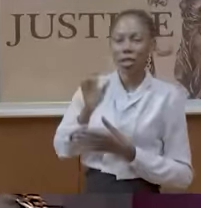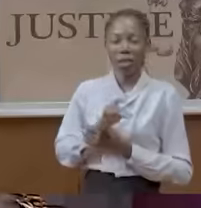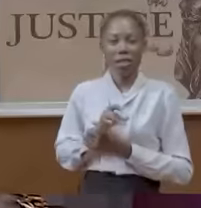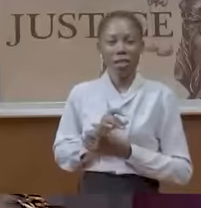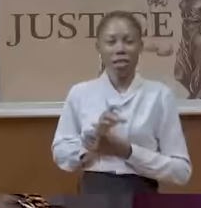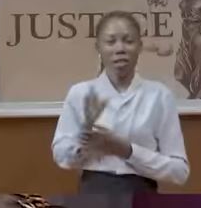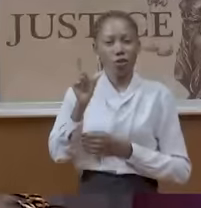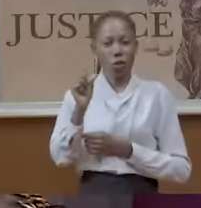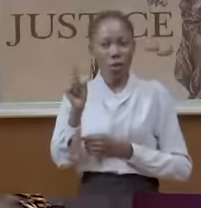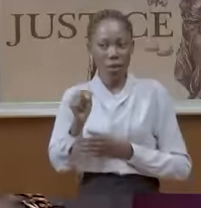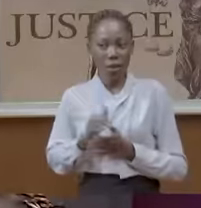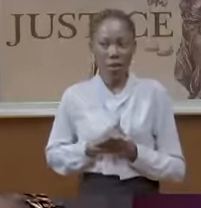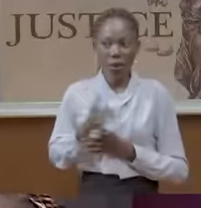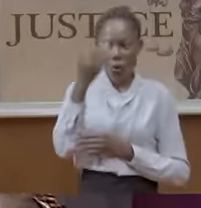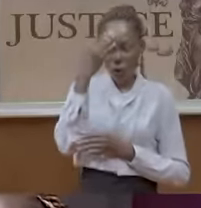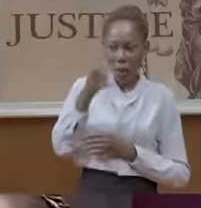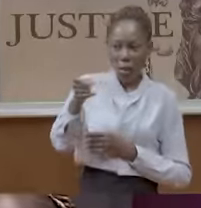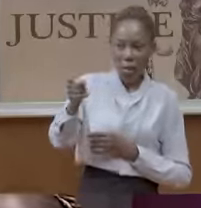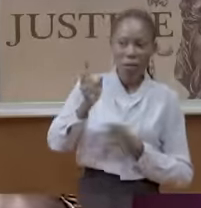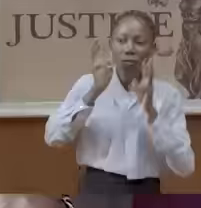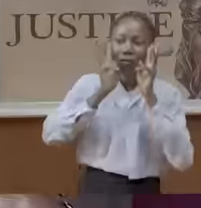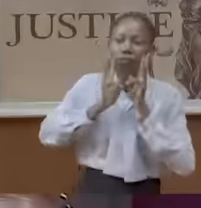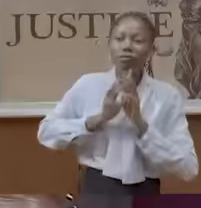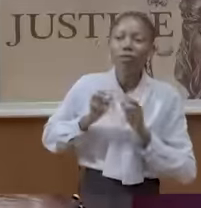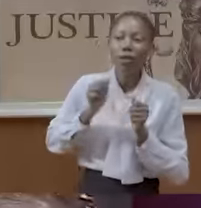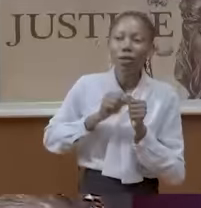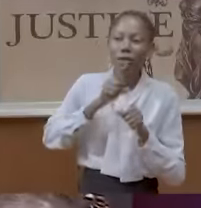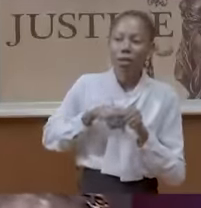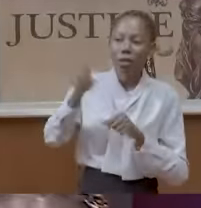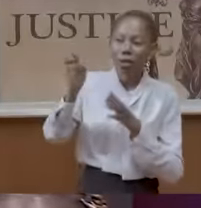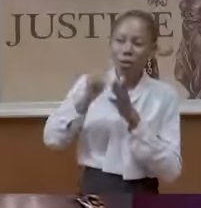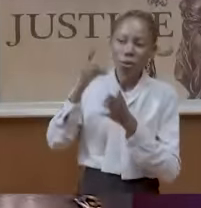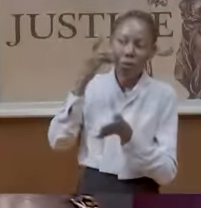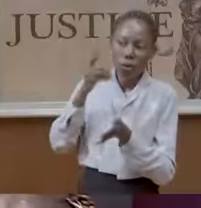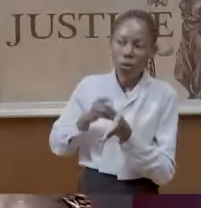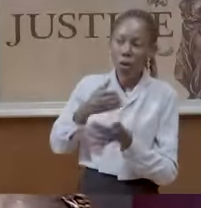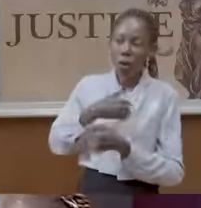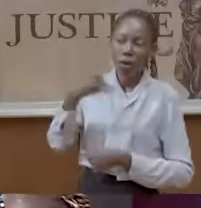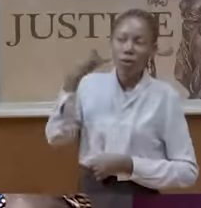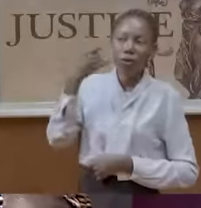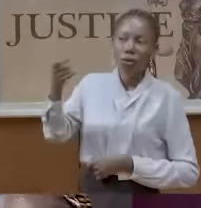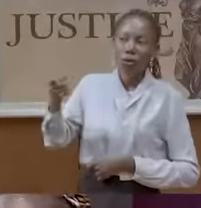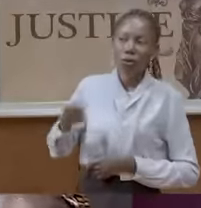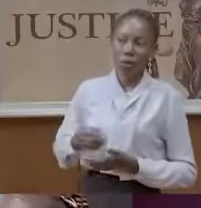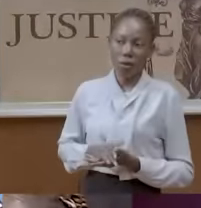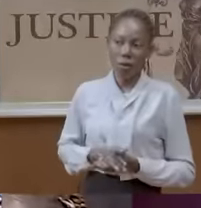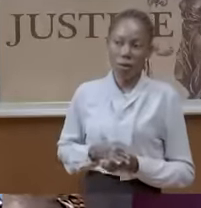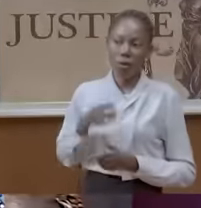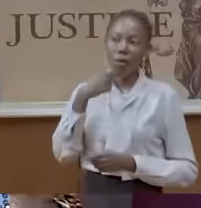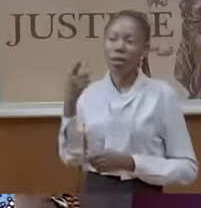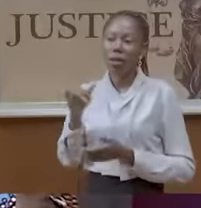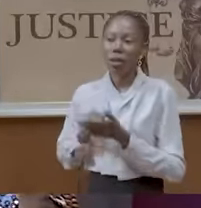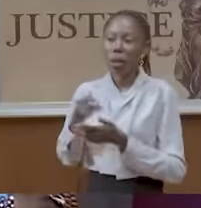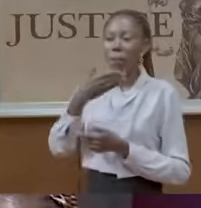the one to send someone down and she'll be crying everywhere? And two of them have told me on two different occasions, two of them, twice. He said, Daddy, just go.